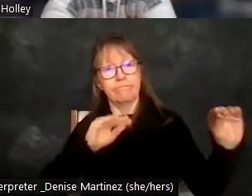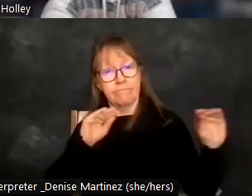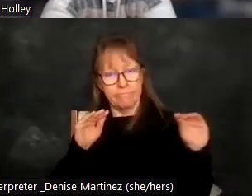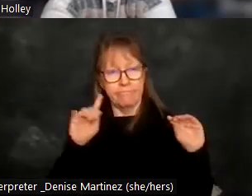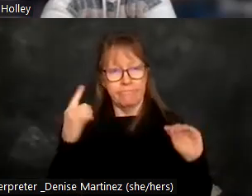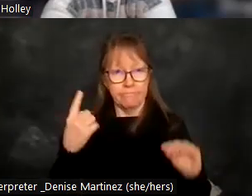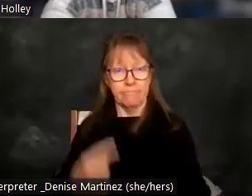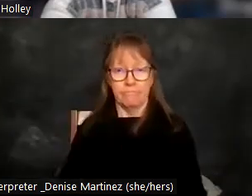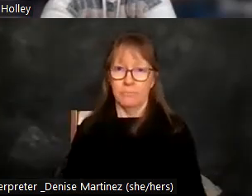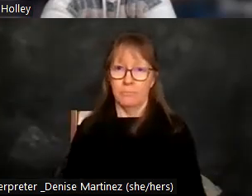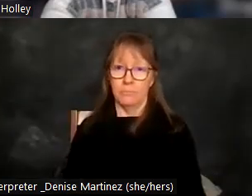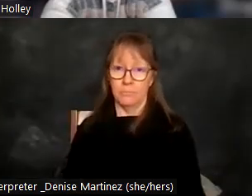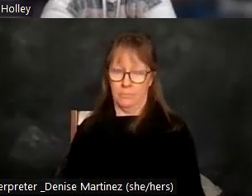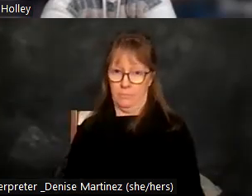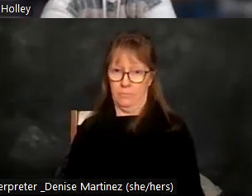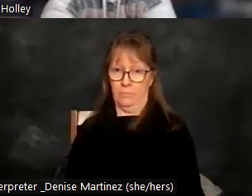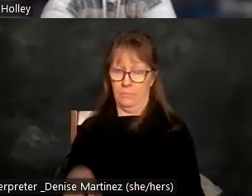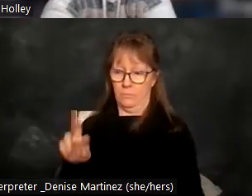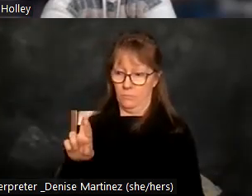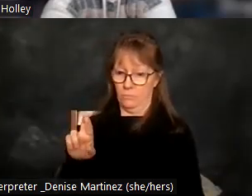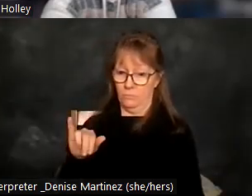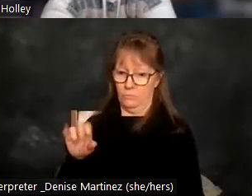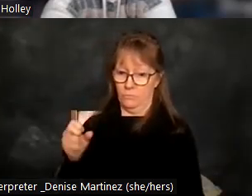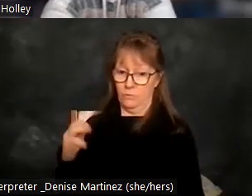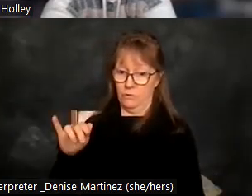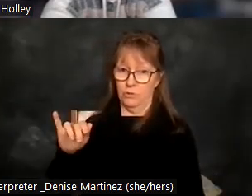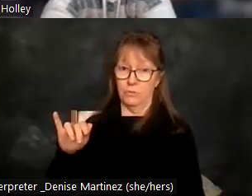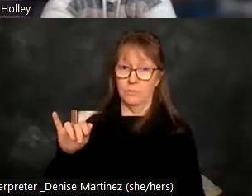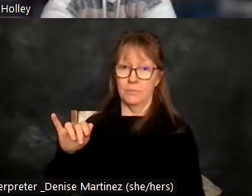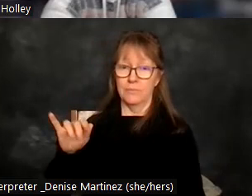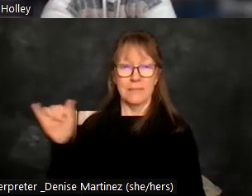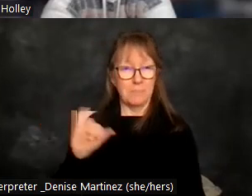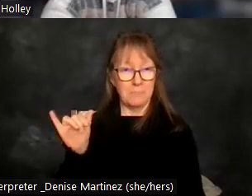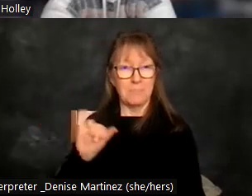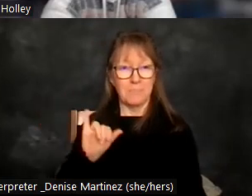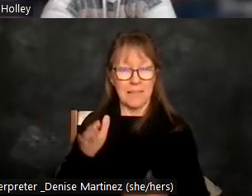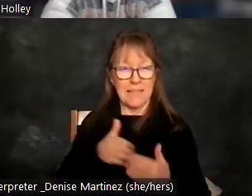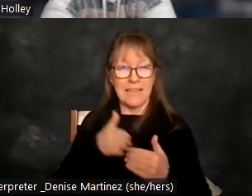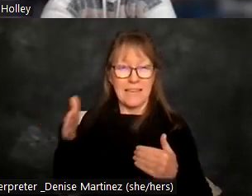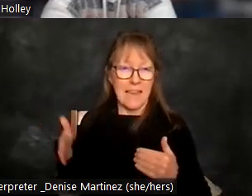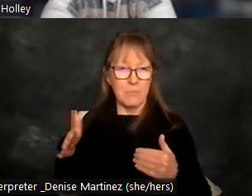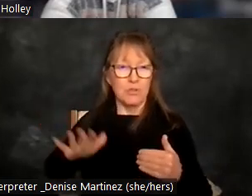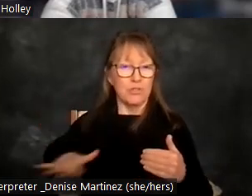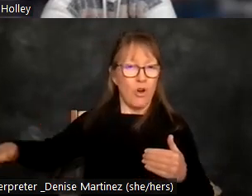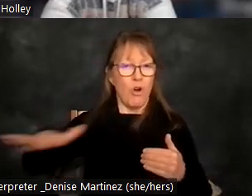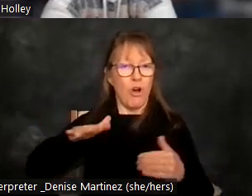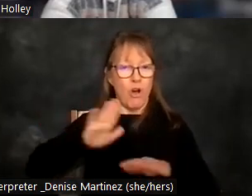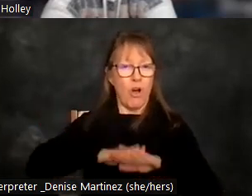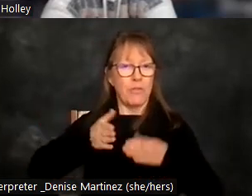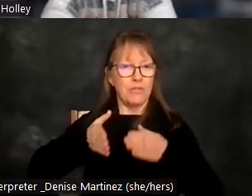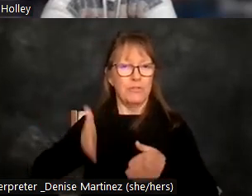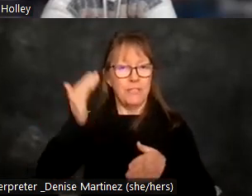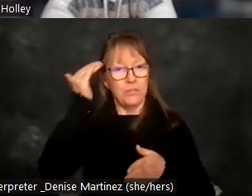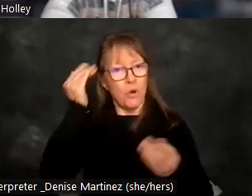I feel that it's reflected in Pat's comment as well. Do the neighbors on the street know what's happening? You